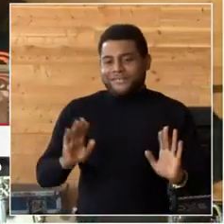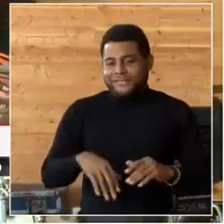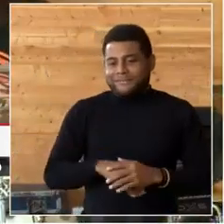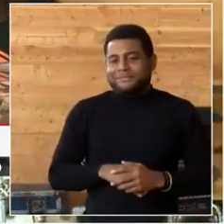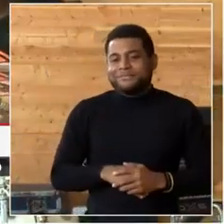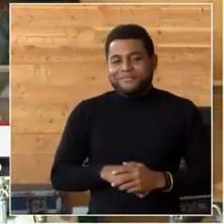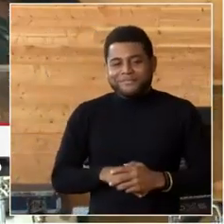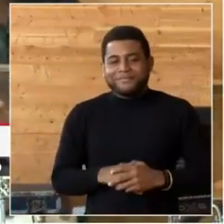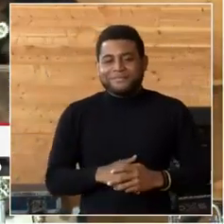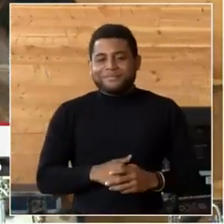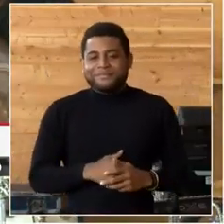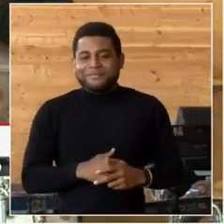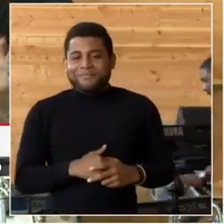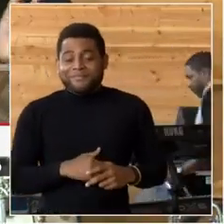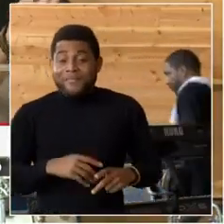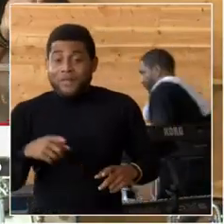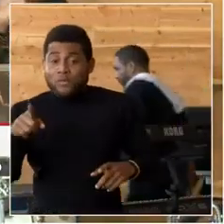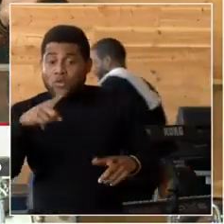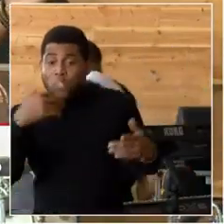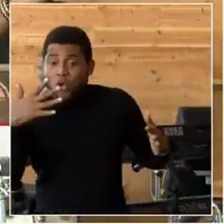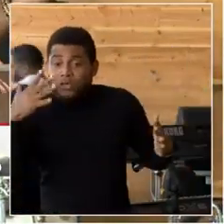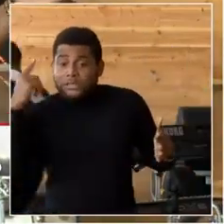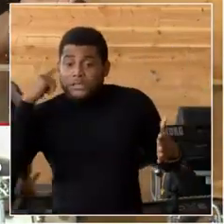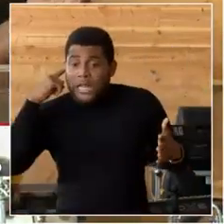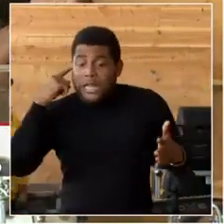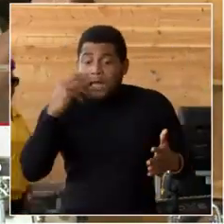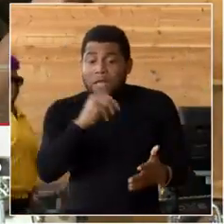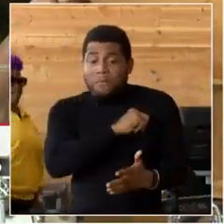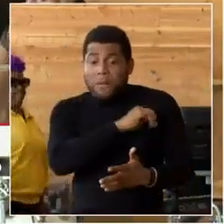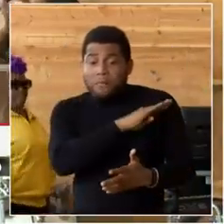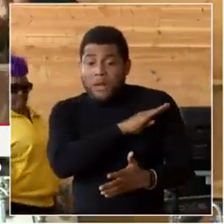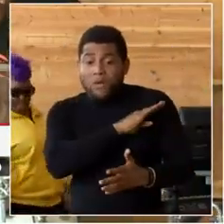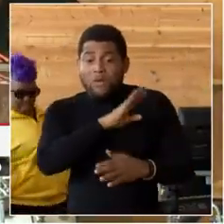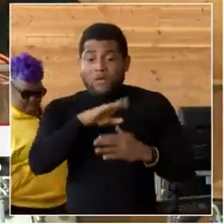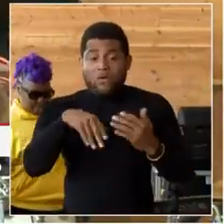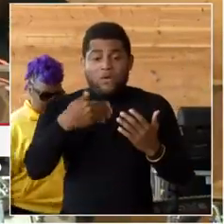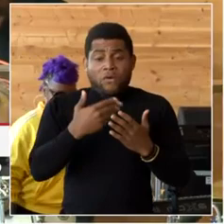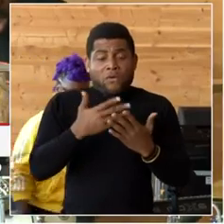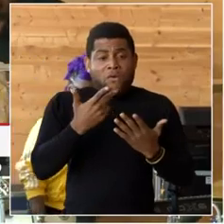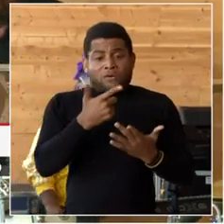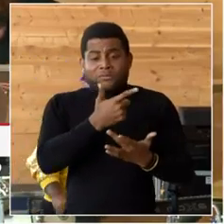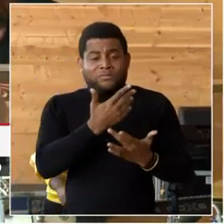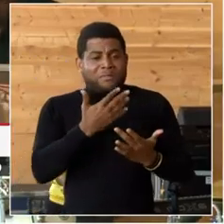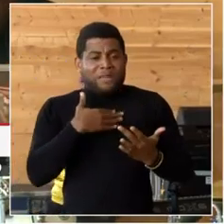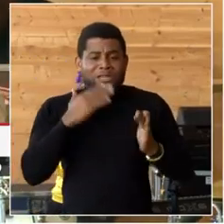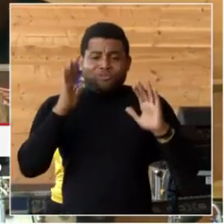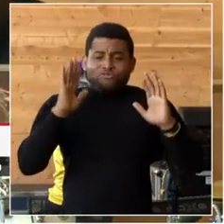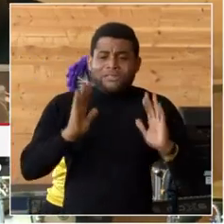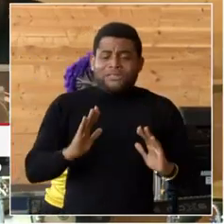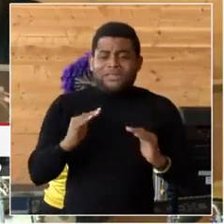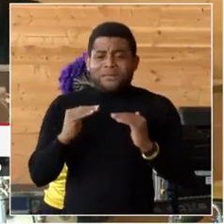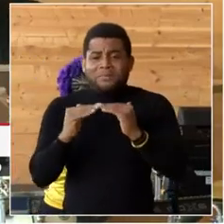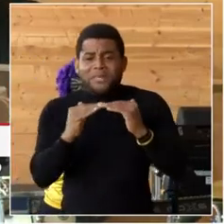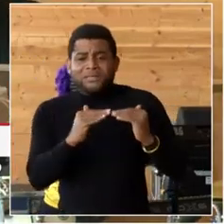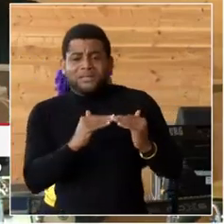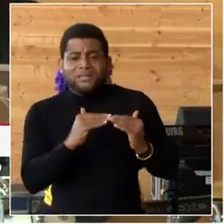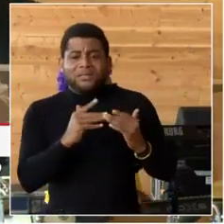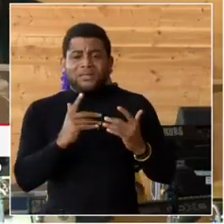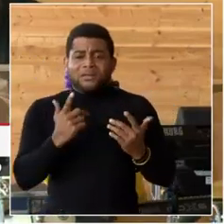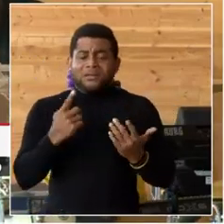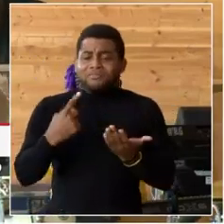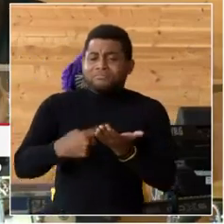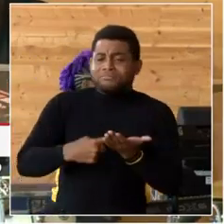So you guys have heard the mayor and all of my amazing colleagues talk about a lot of different